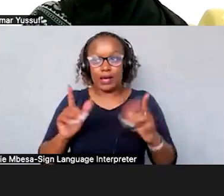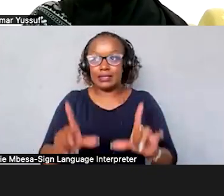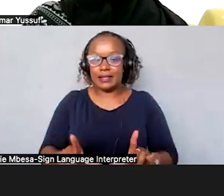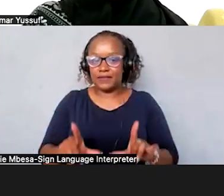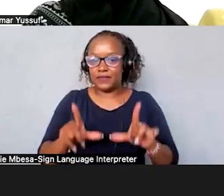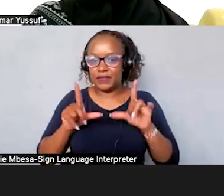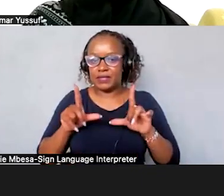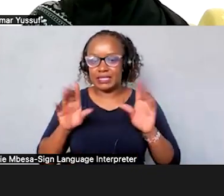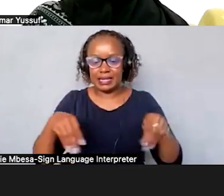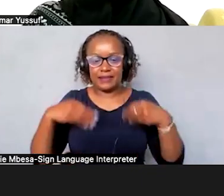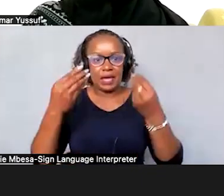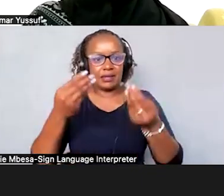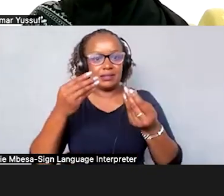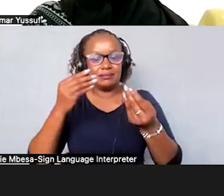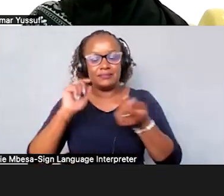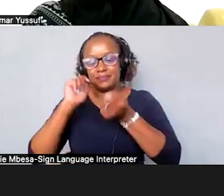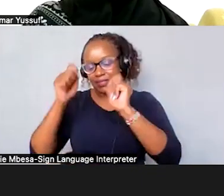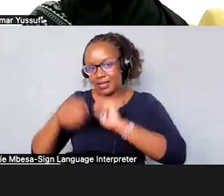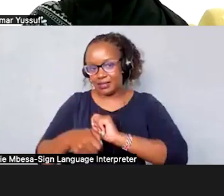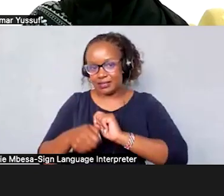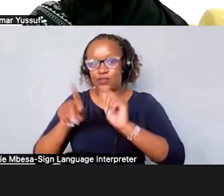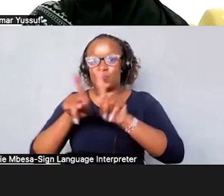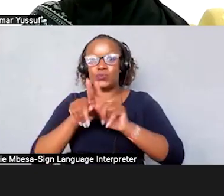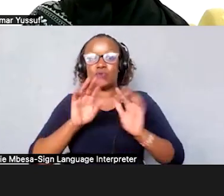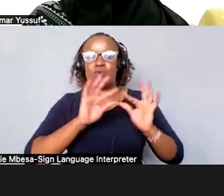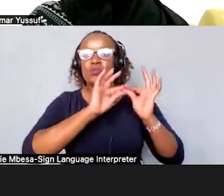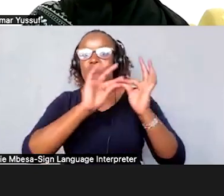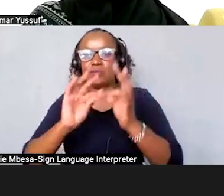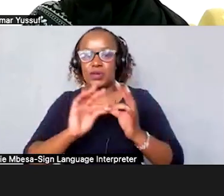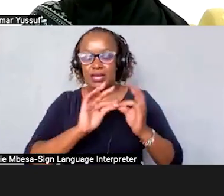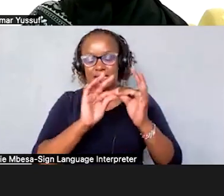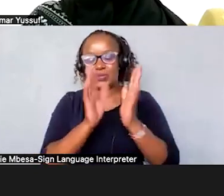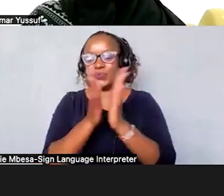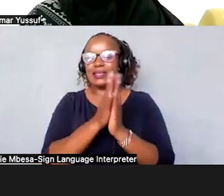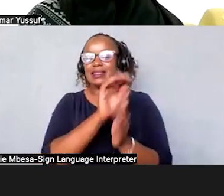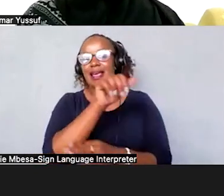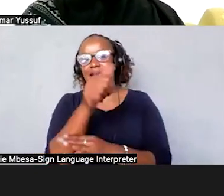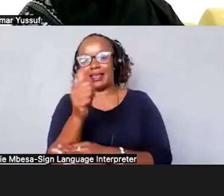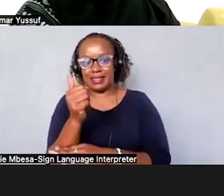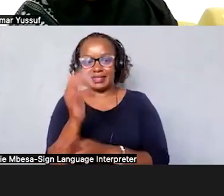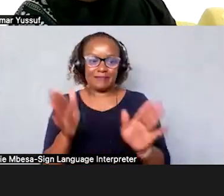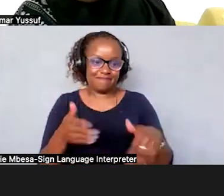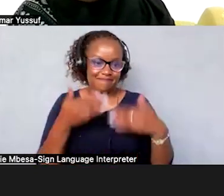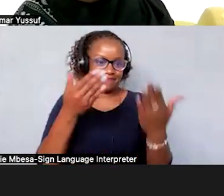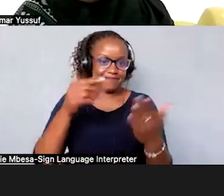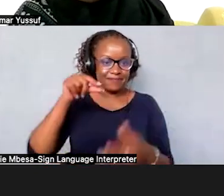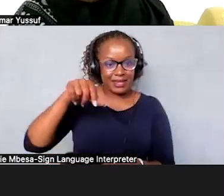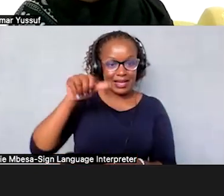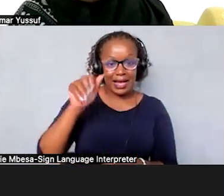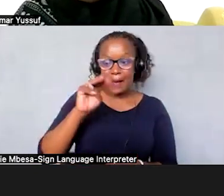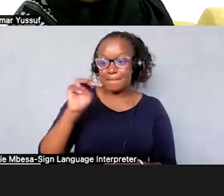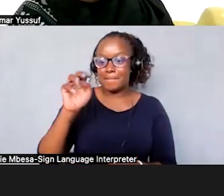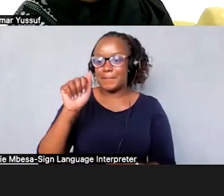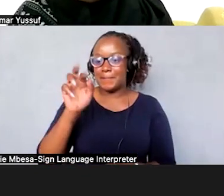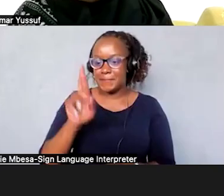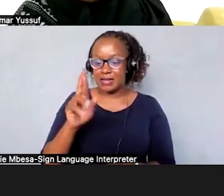their communities and collaborating with other stakeholders? Over to you, Kamar. You have 3 minutes to